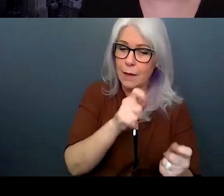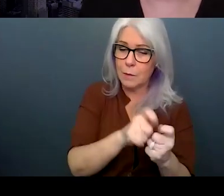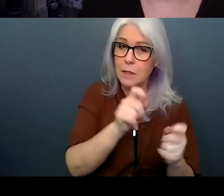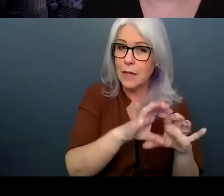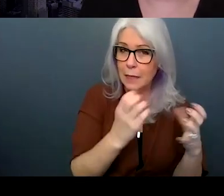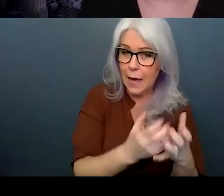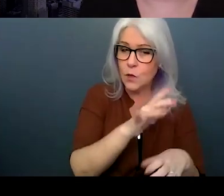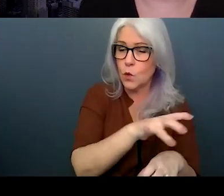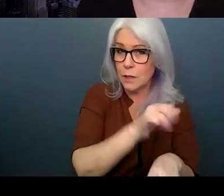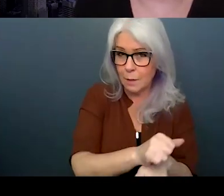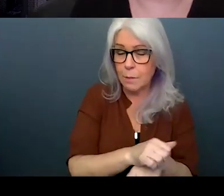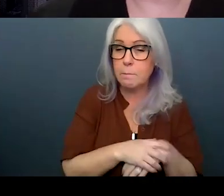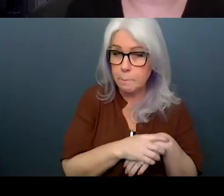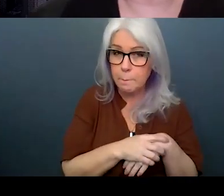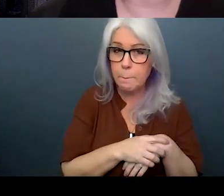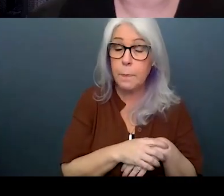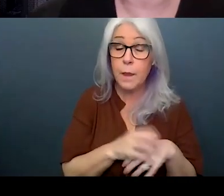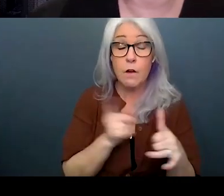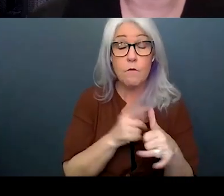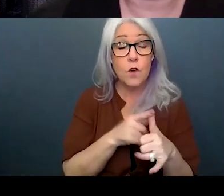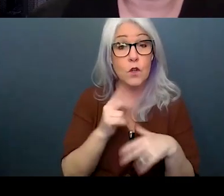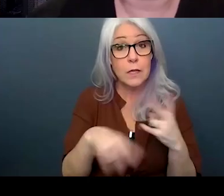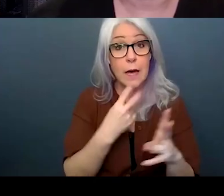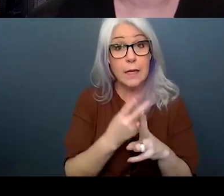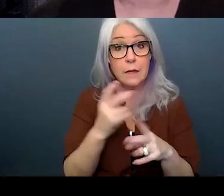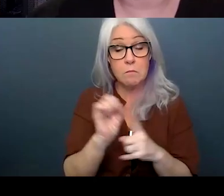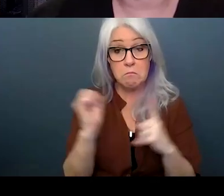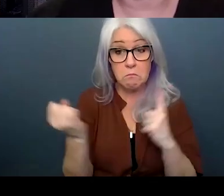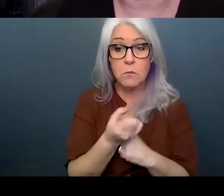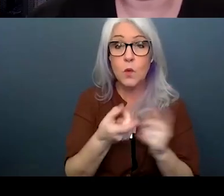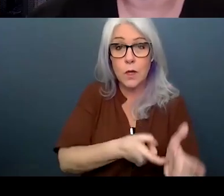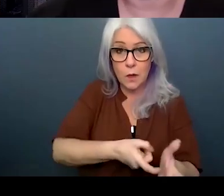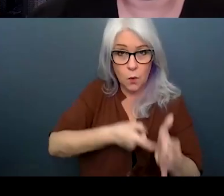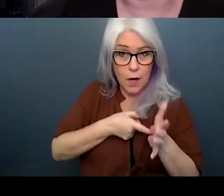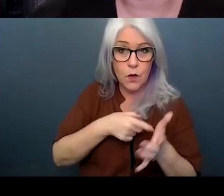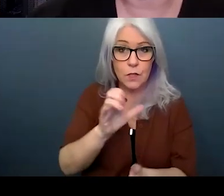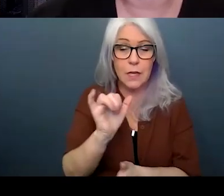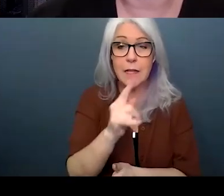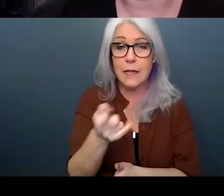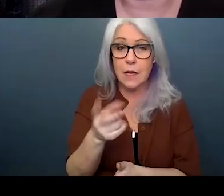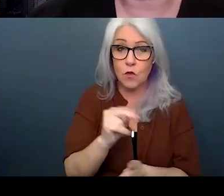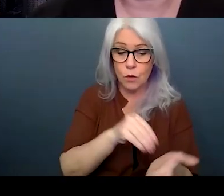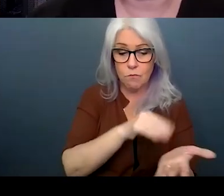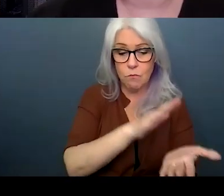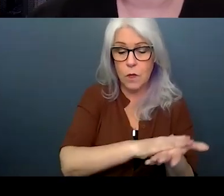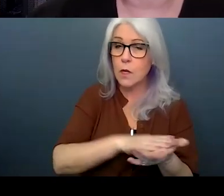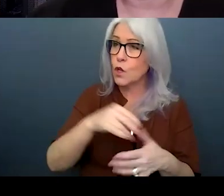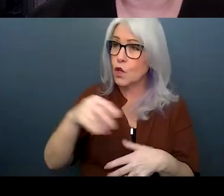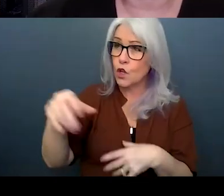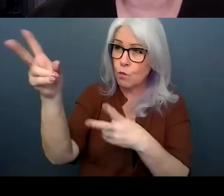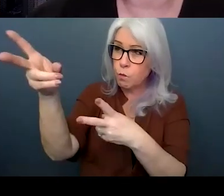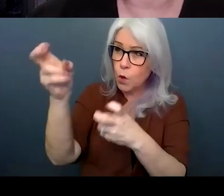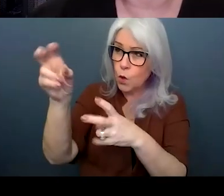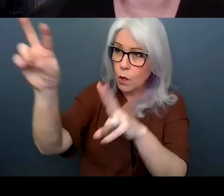So the first type of situation that requires citation is any kind of direct quotation.